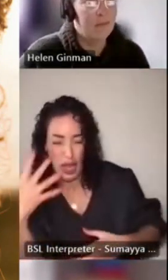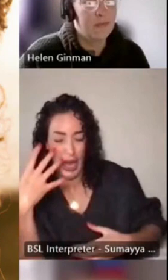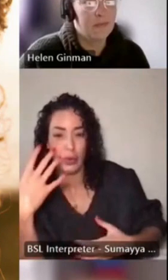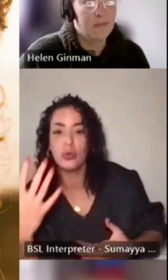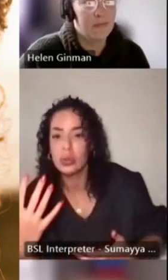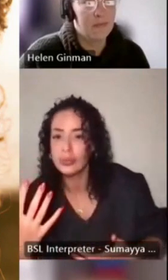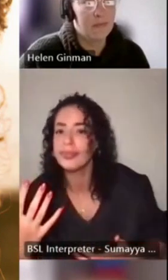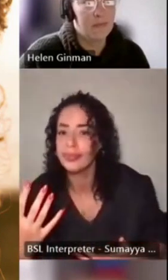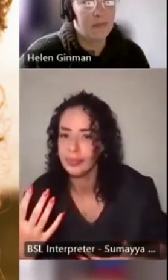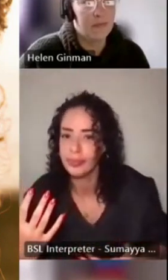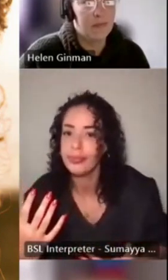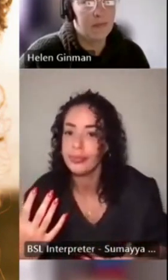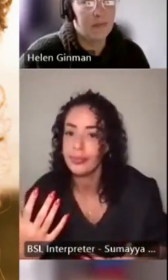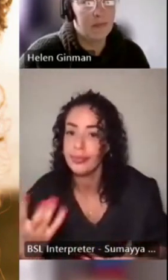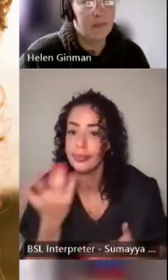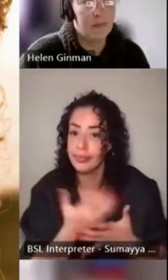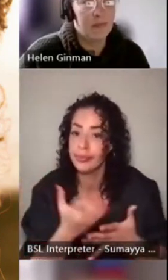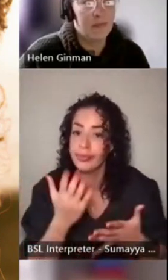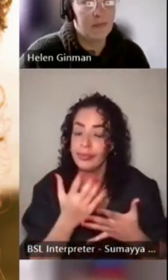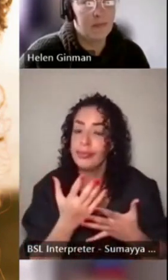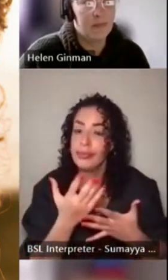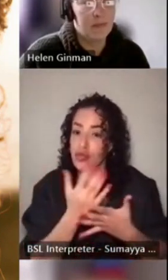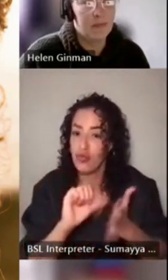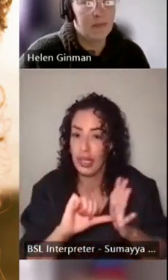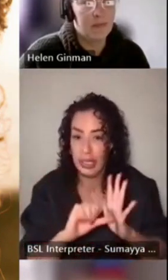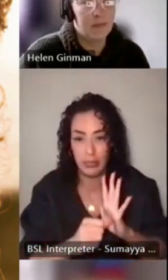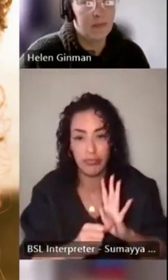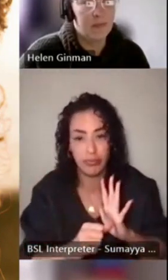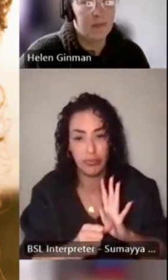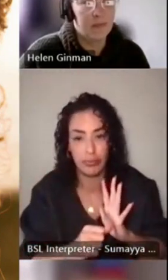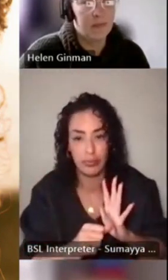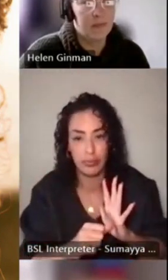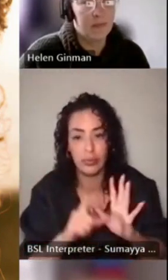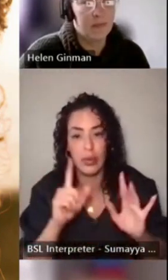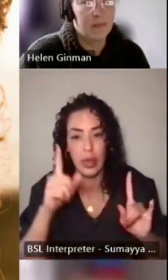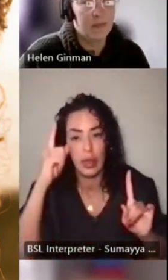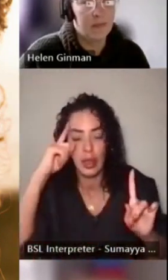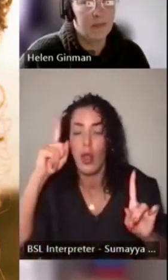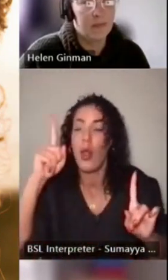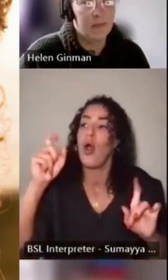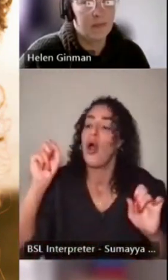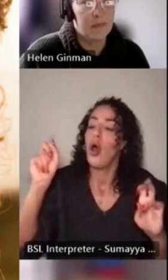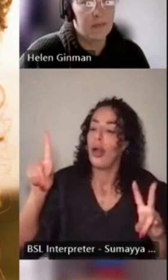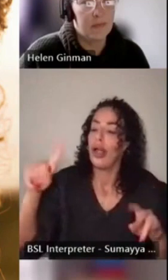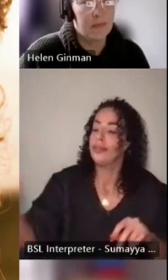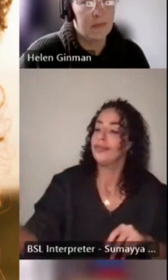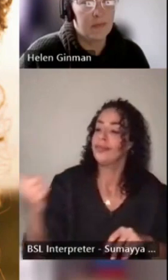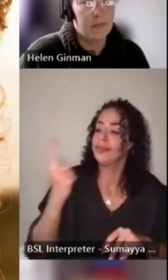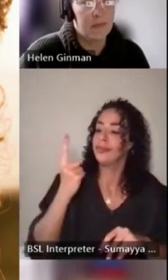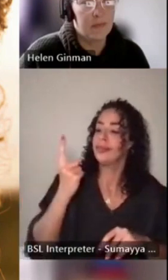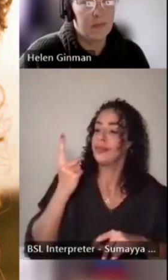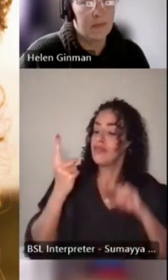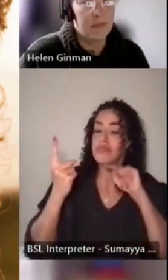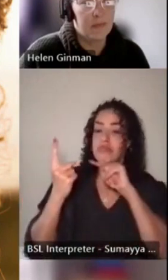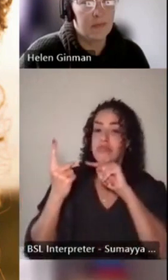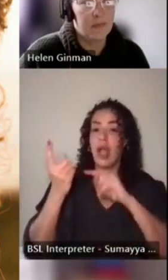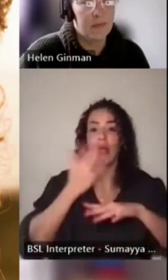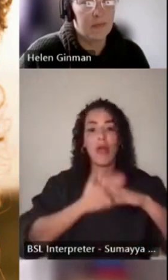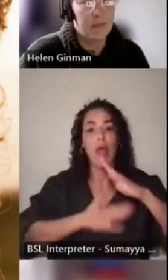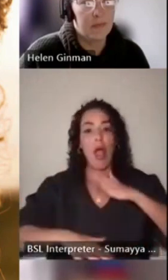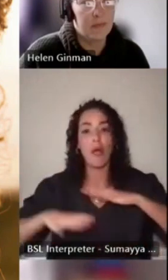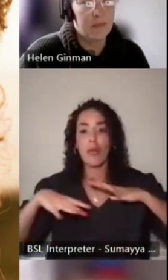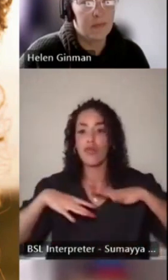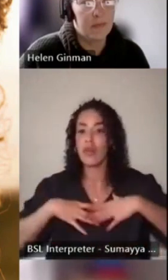to us, and that can be really hard. But thinking to ourselves, okay, well, if they came to me in a calm and relaxed state, is what